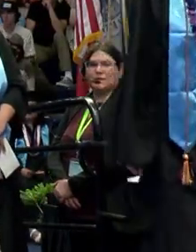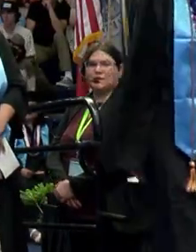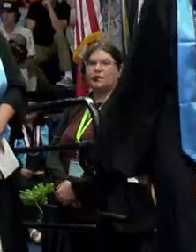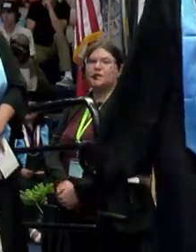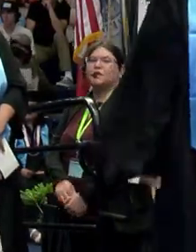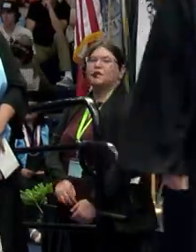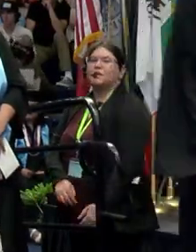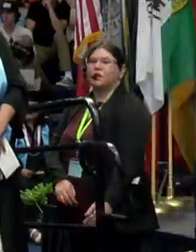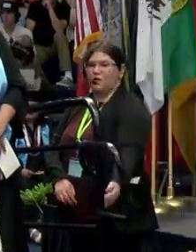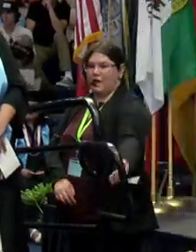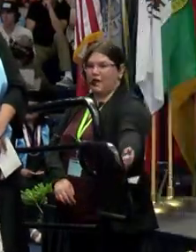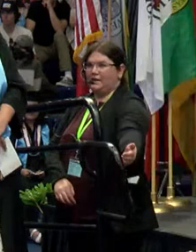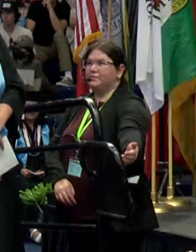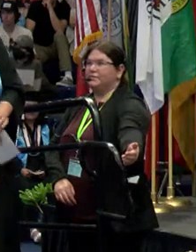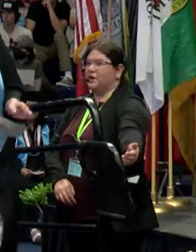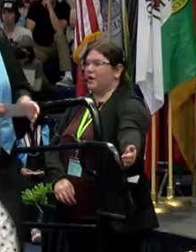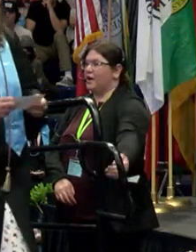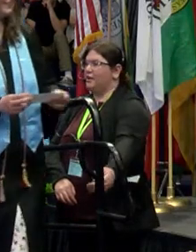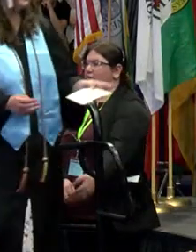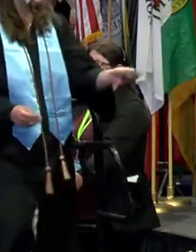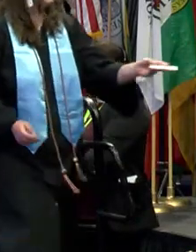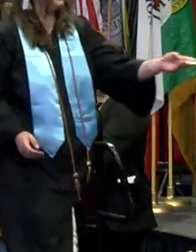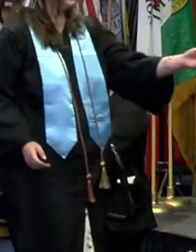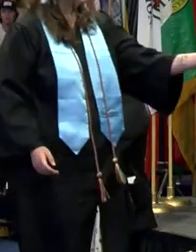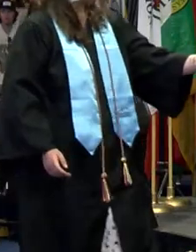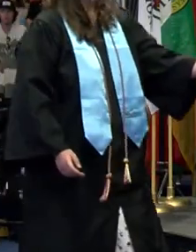Darby Ling Graff.